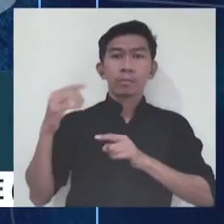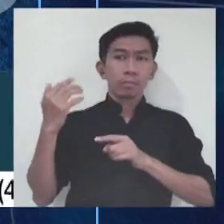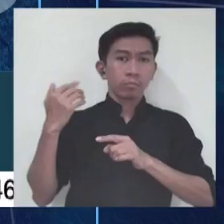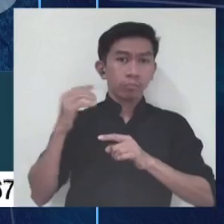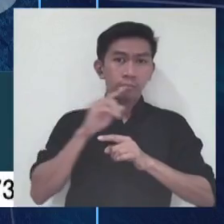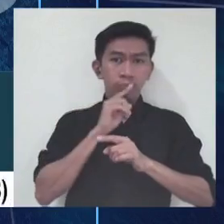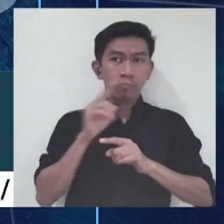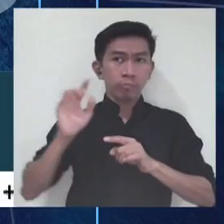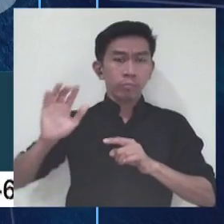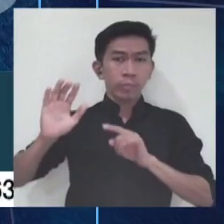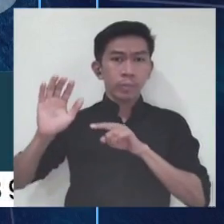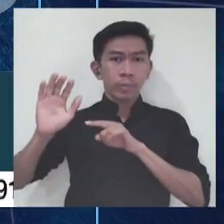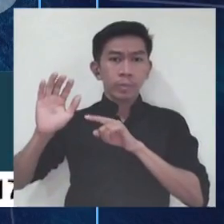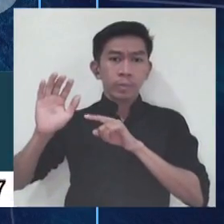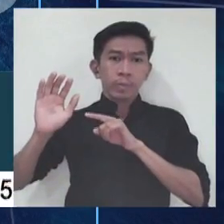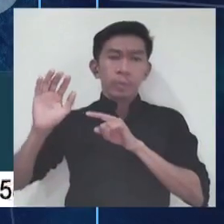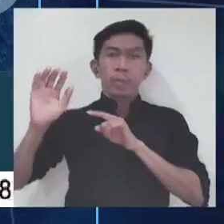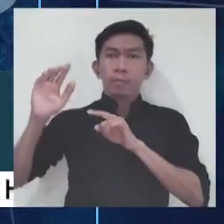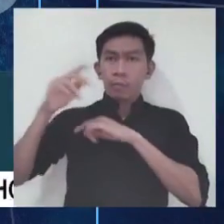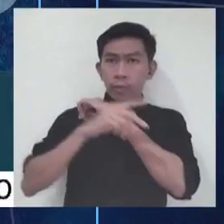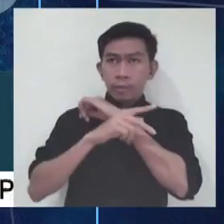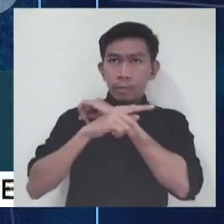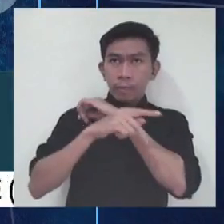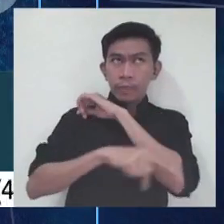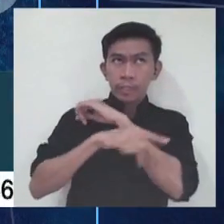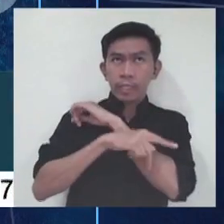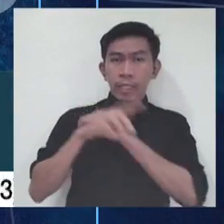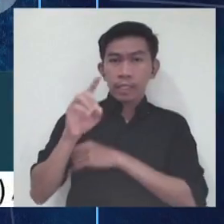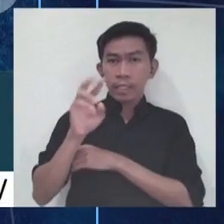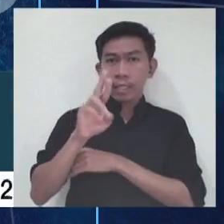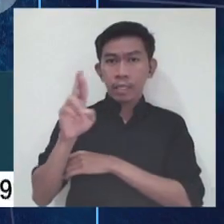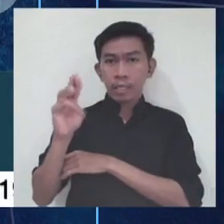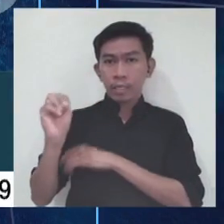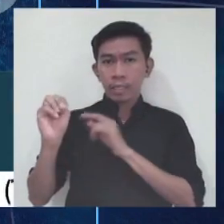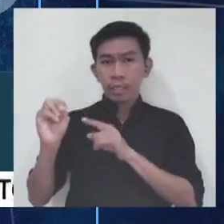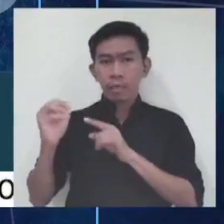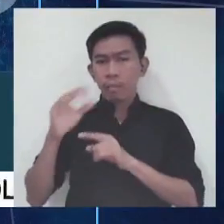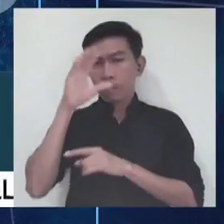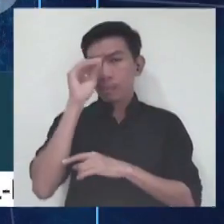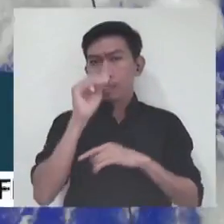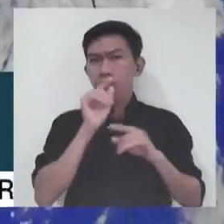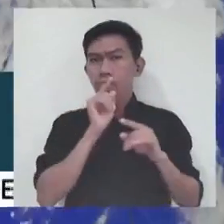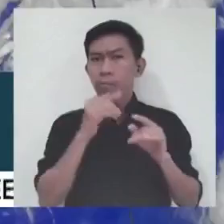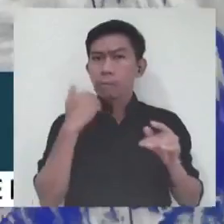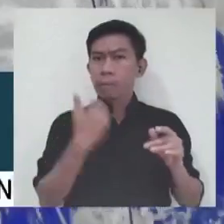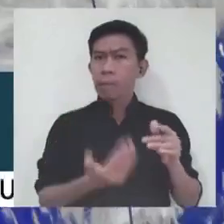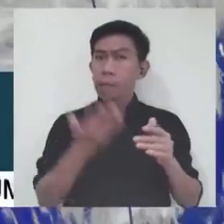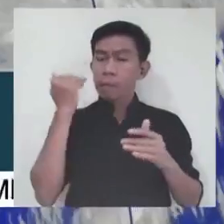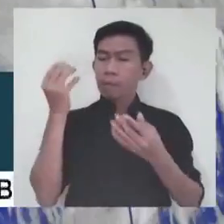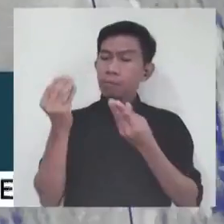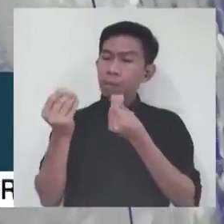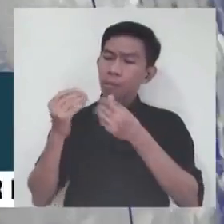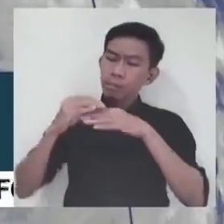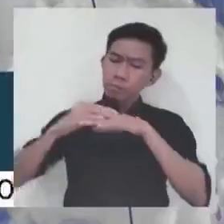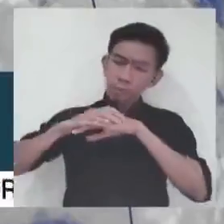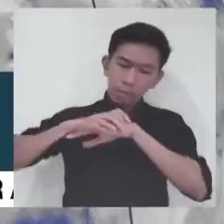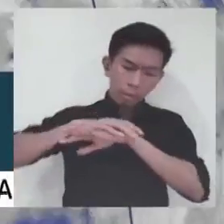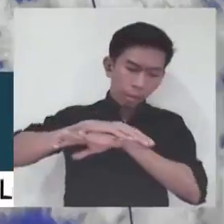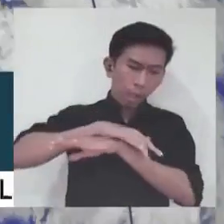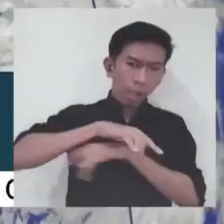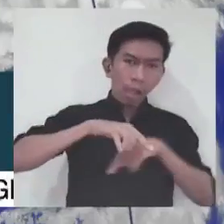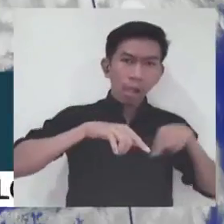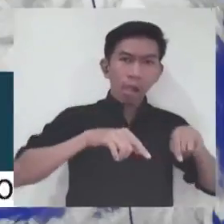Provincial Disaster Risk Reduction and Management Office, a man died due to a landslide in Sitio Pakil,